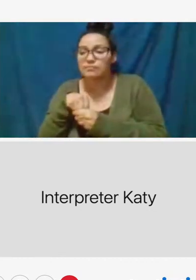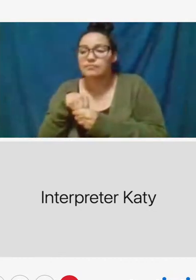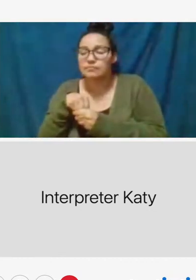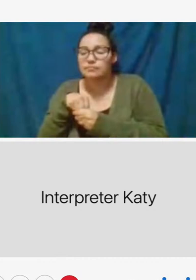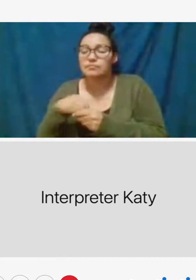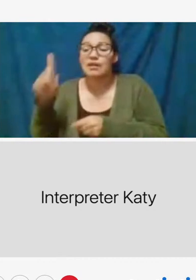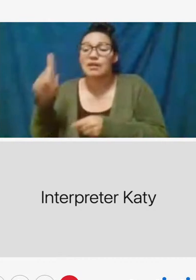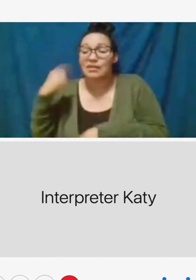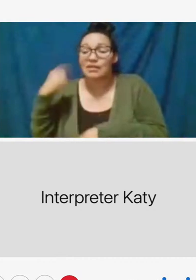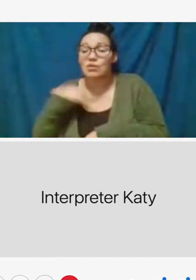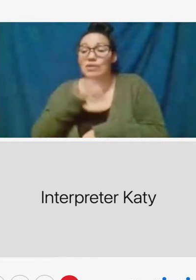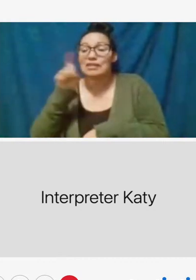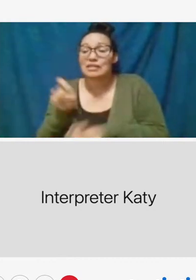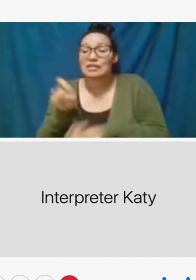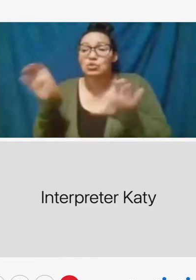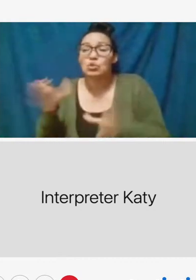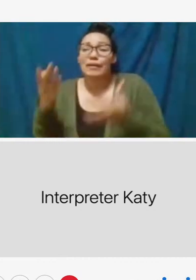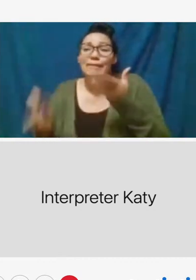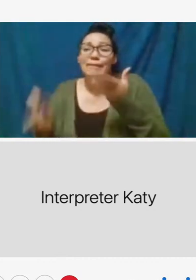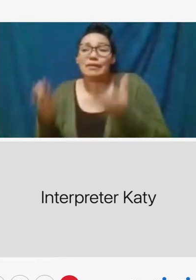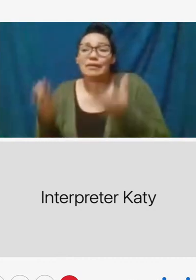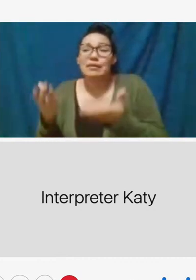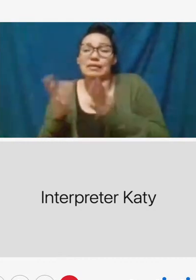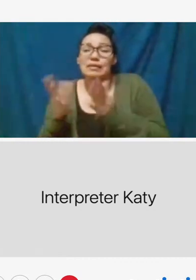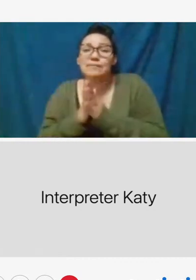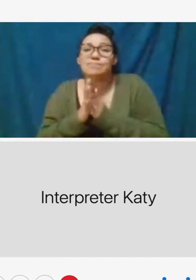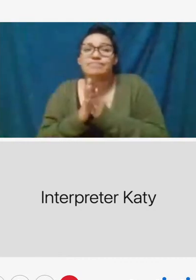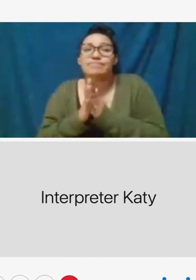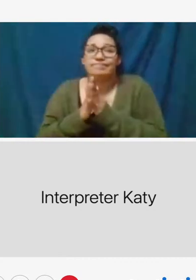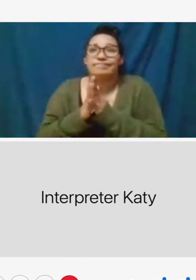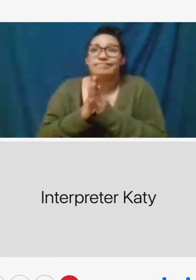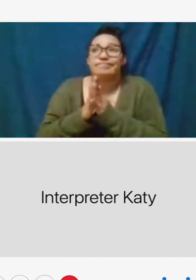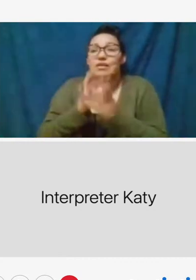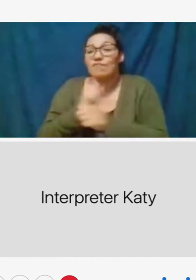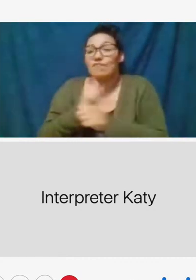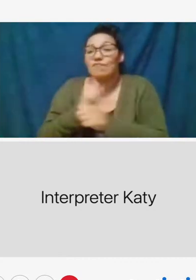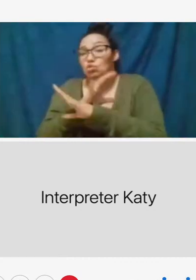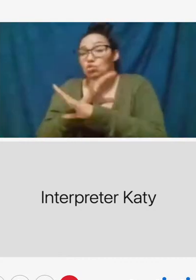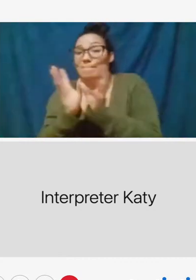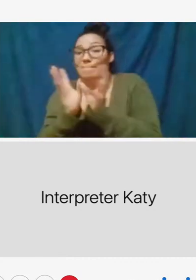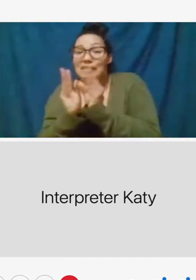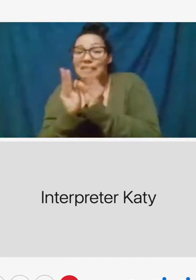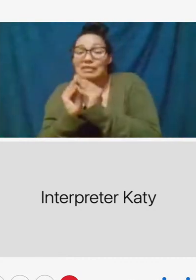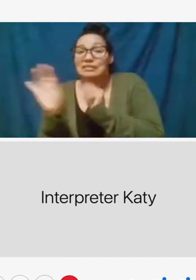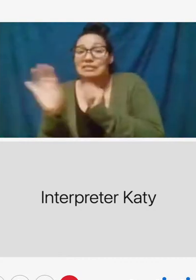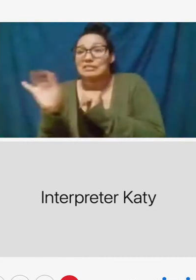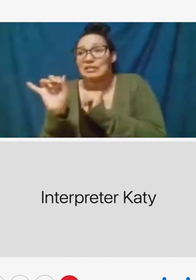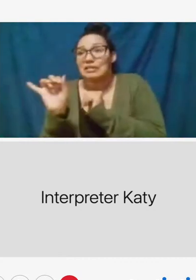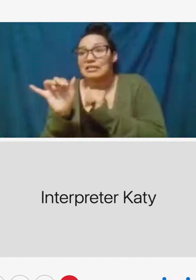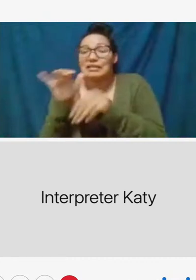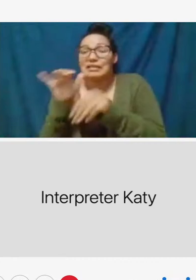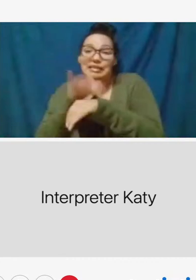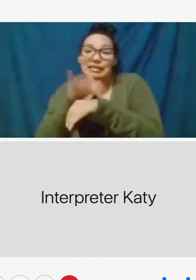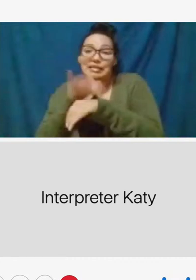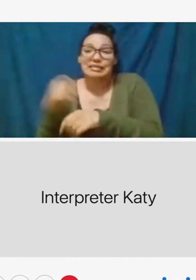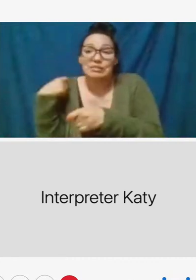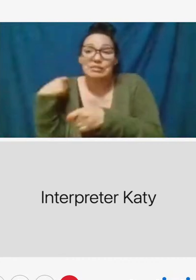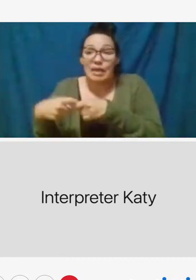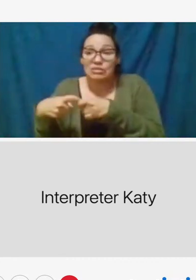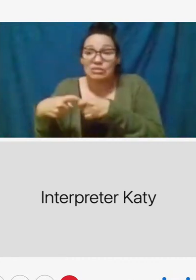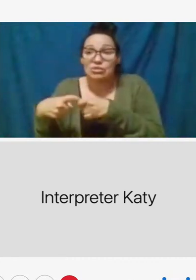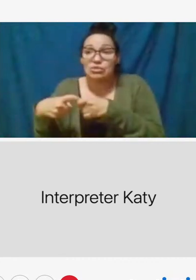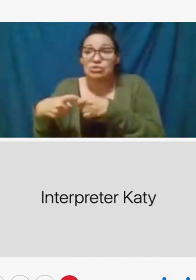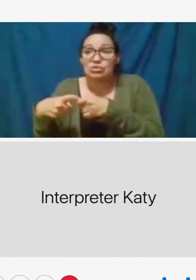maybe like some virtual meetings like uh English Spanish letting the